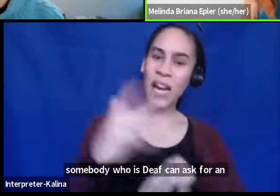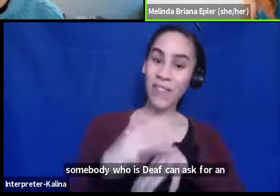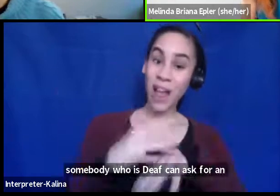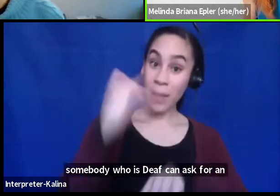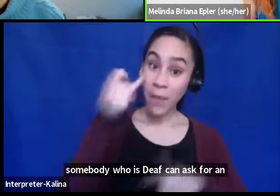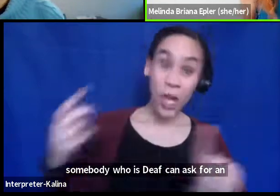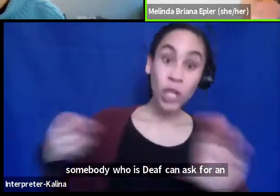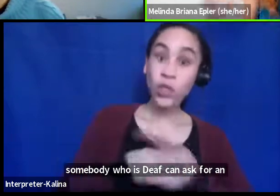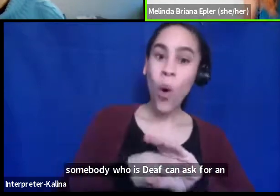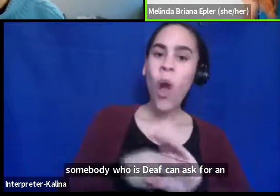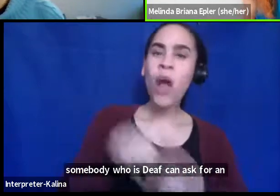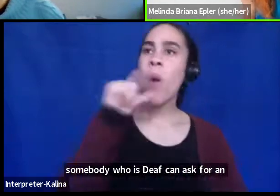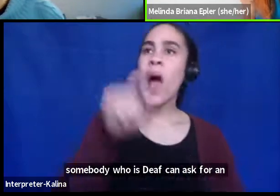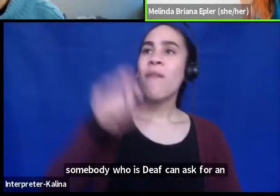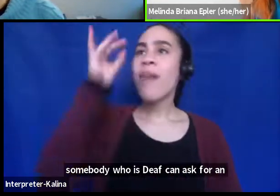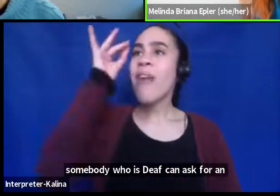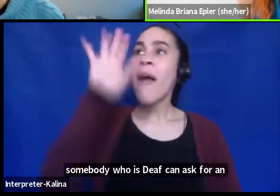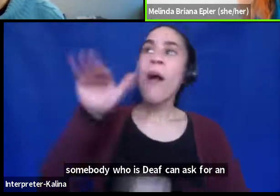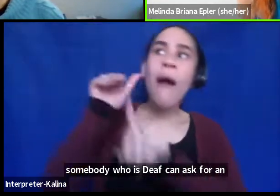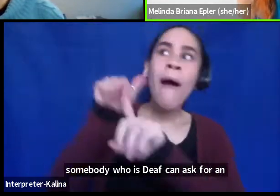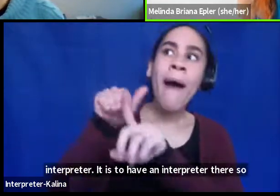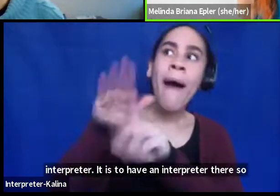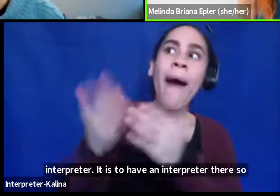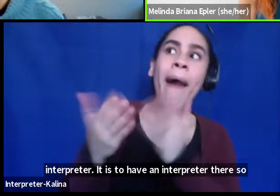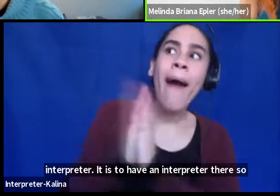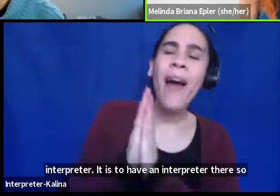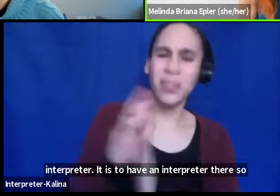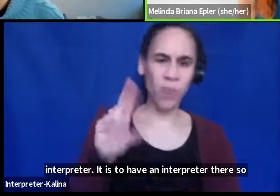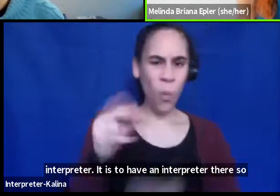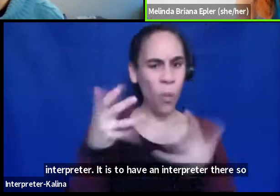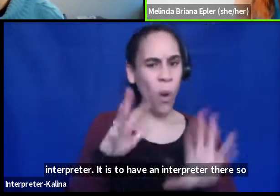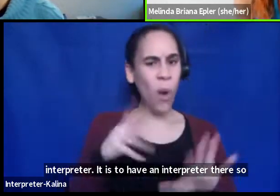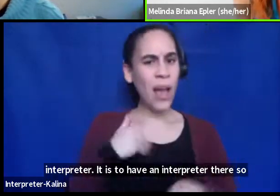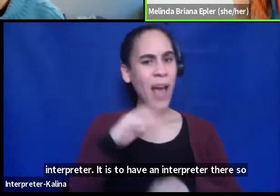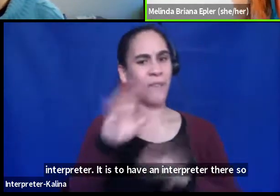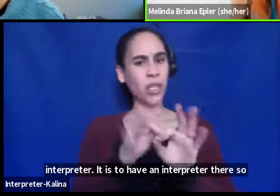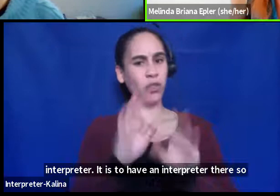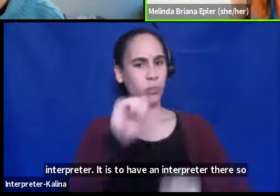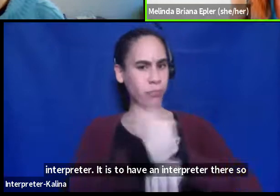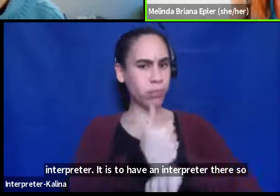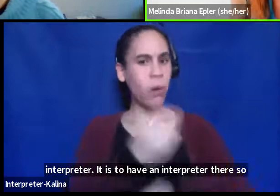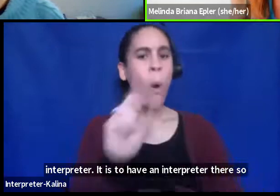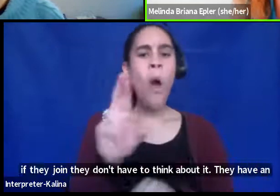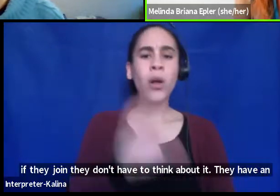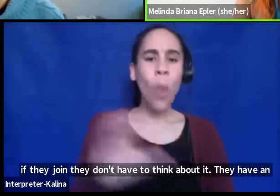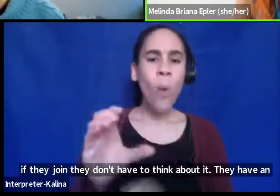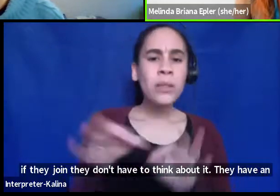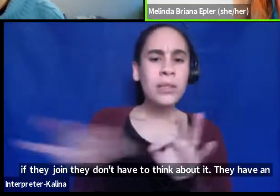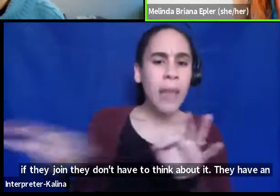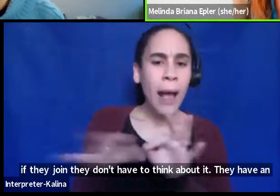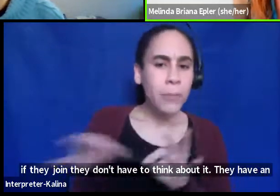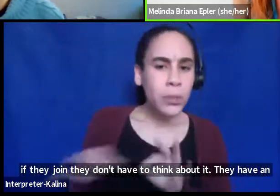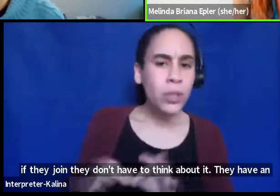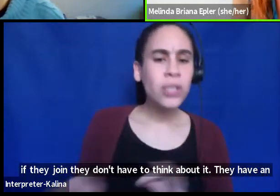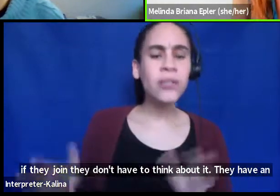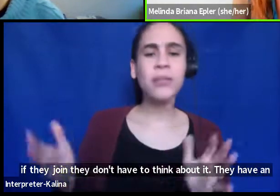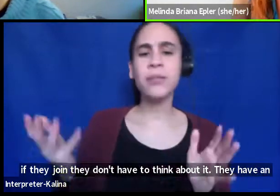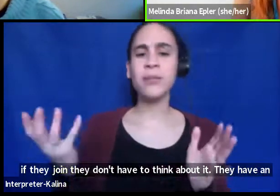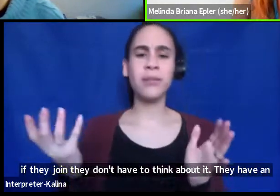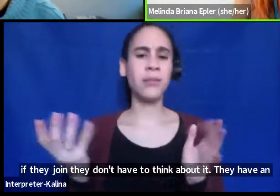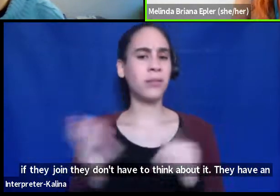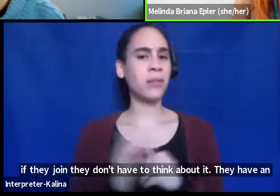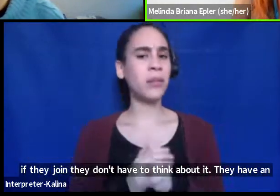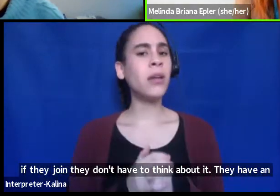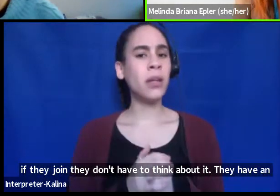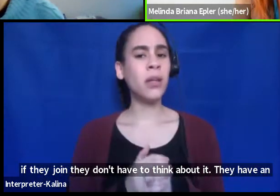have to think about it. It's just they have an interpreter or a closed captioning or cart captioning. And